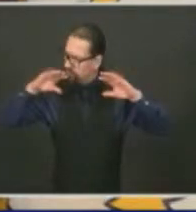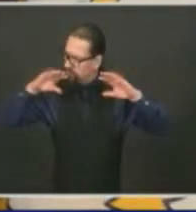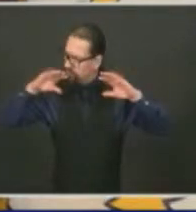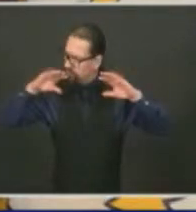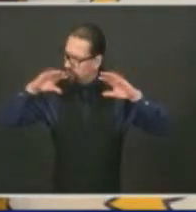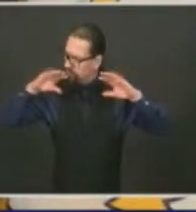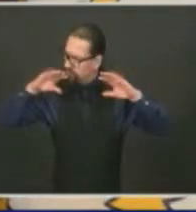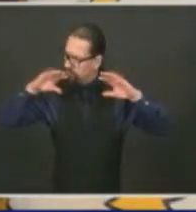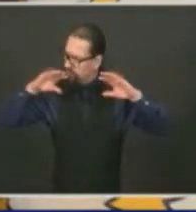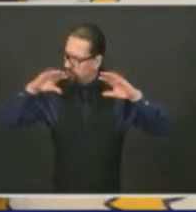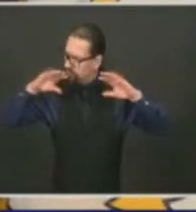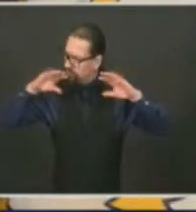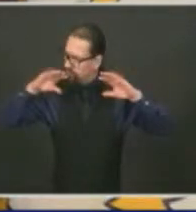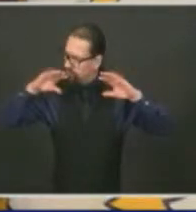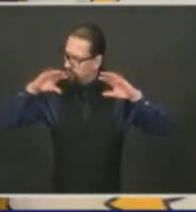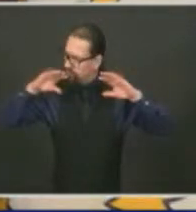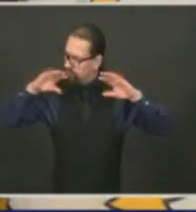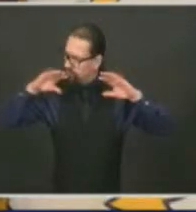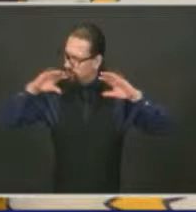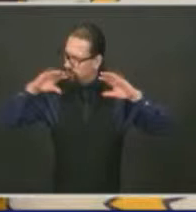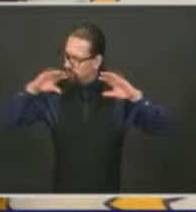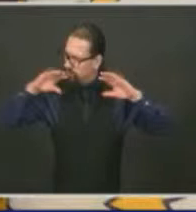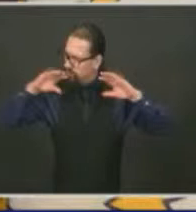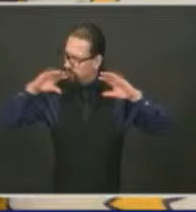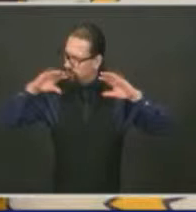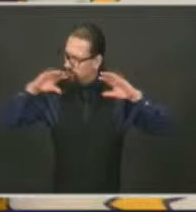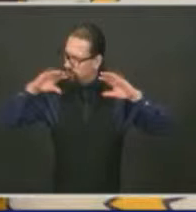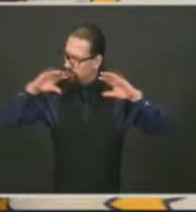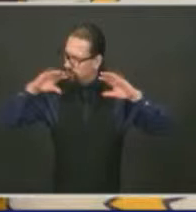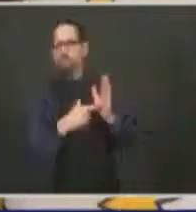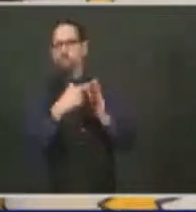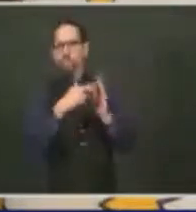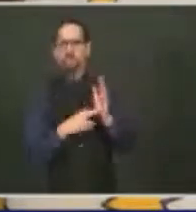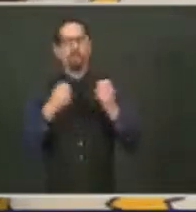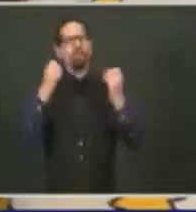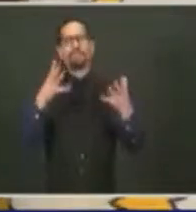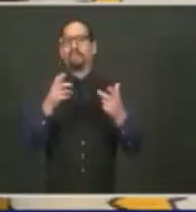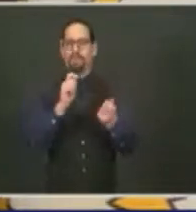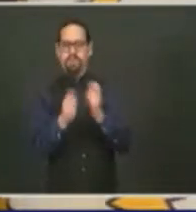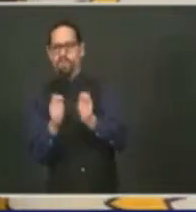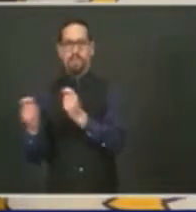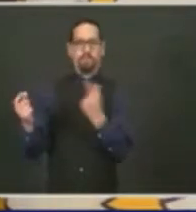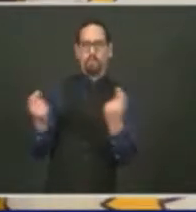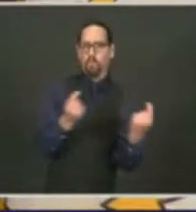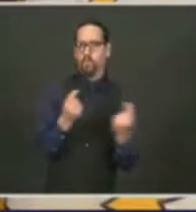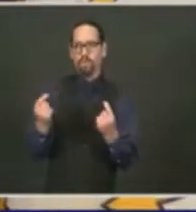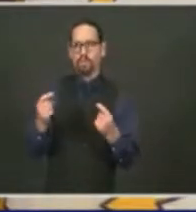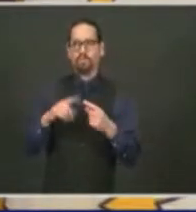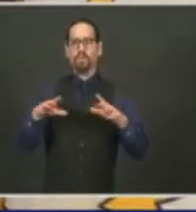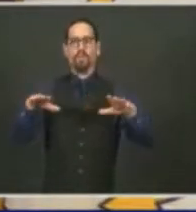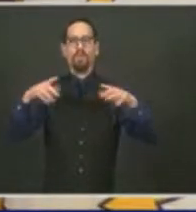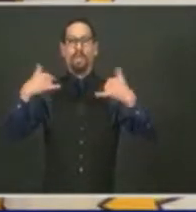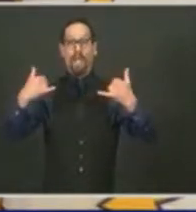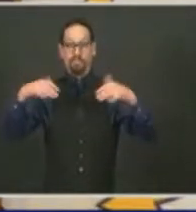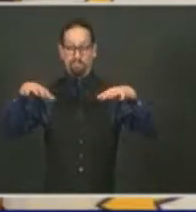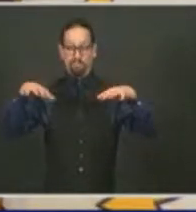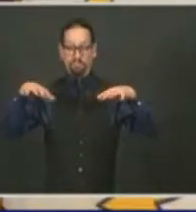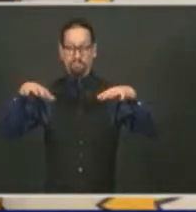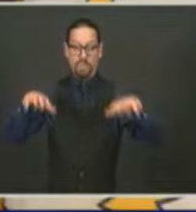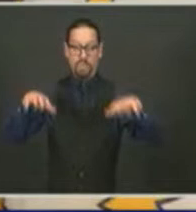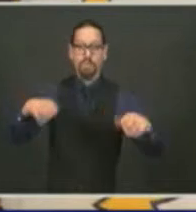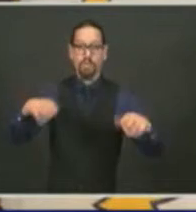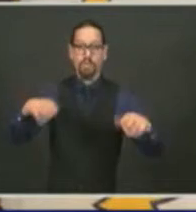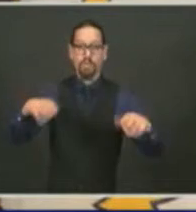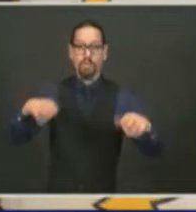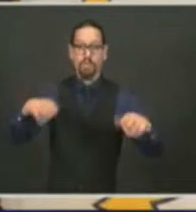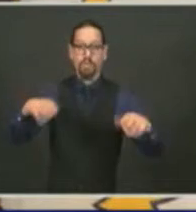of rules and obligations to the public. On the onset of the pause, it was made very, very clear that